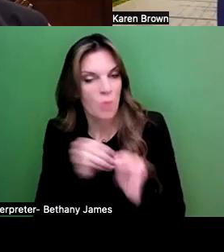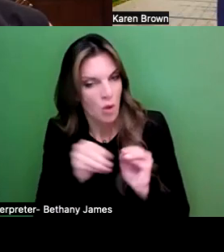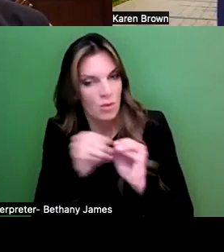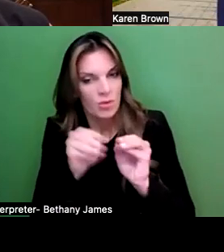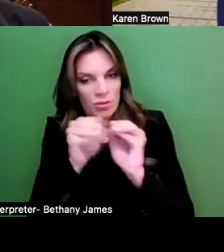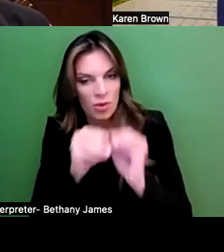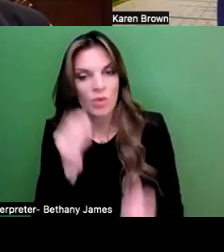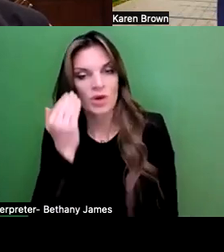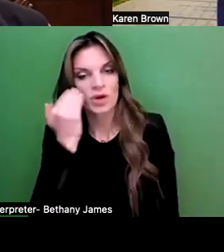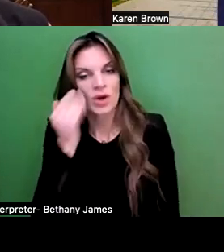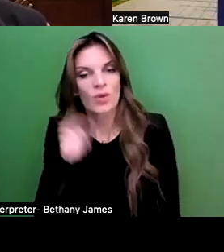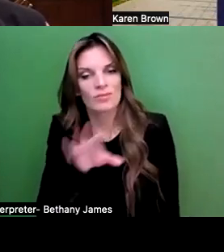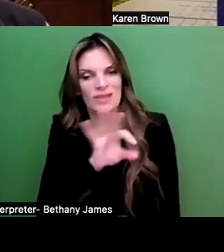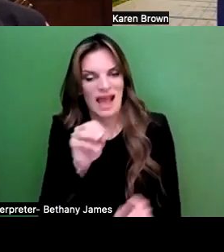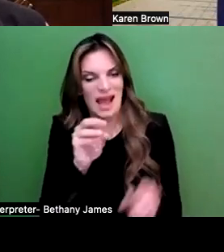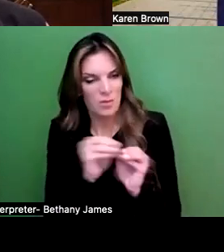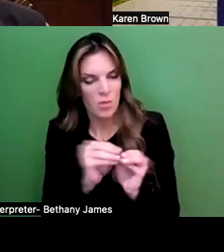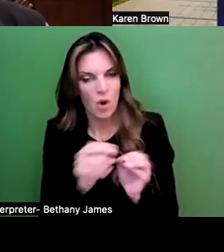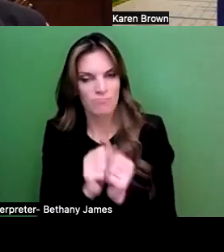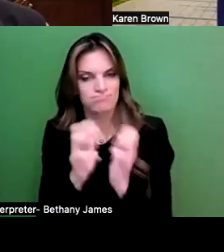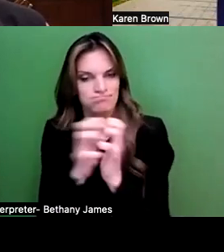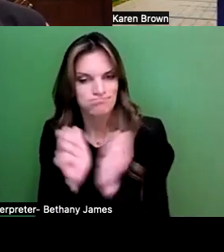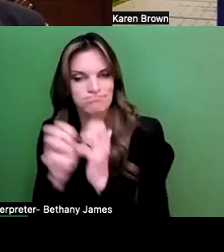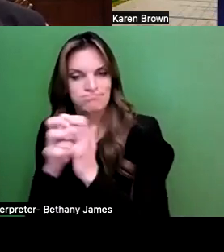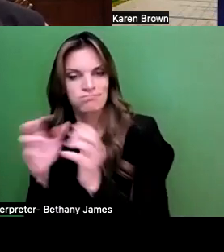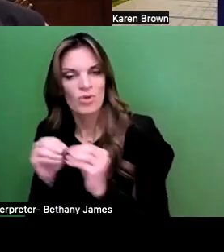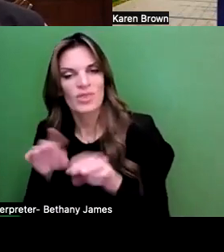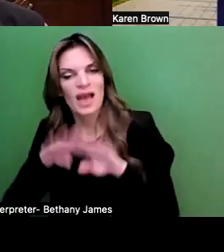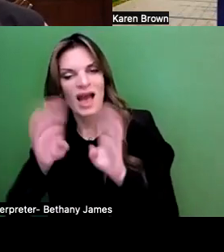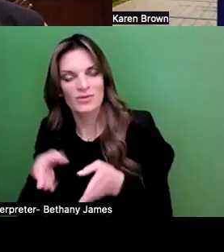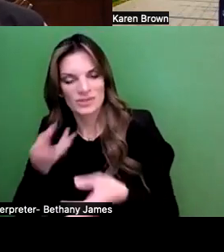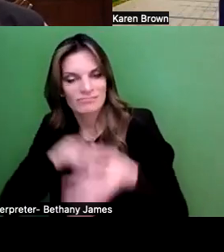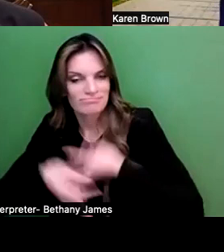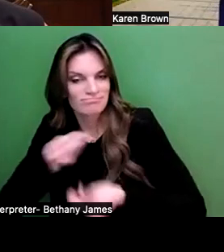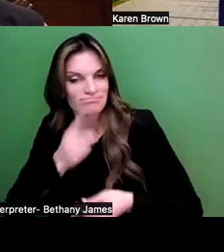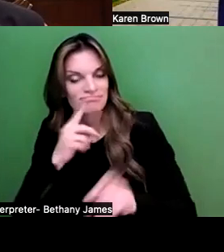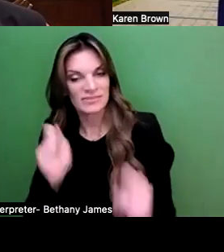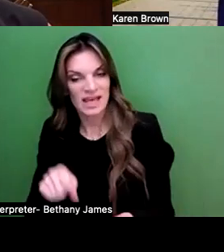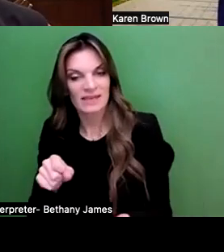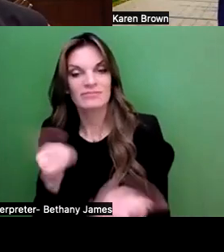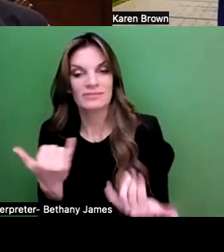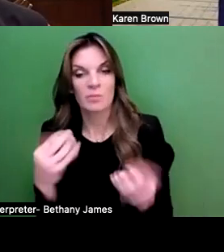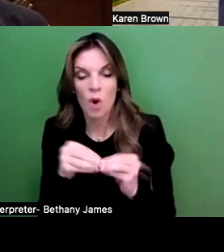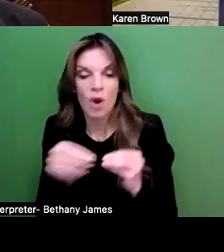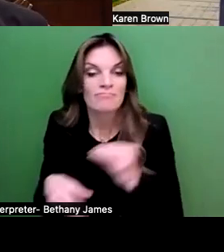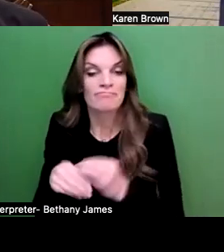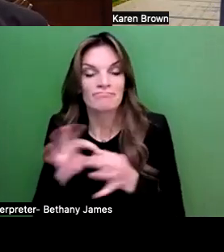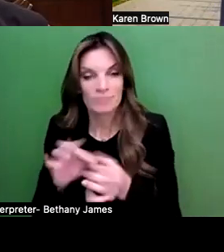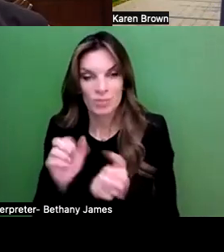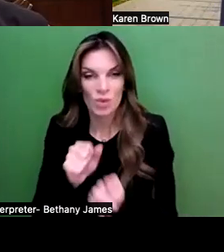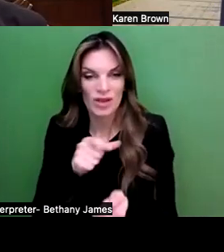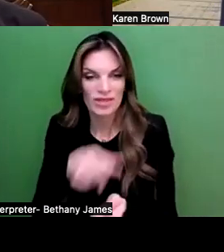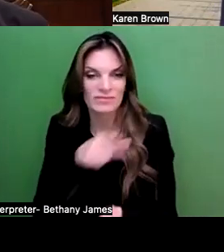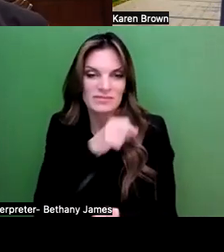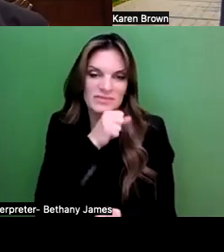housing, there's a criteria for affordable housing that has to be met, otherwise you can't move in. So I think that we've done our